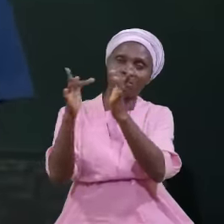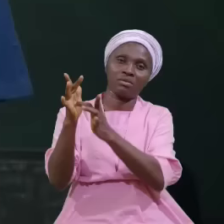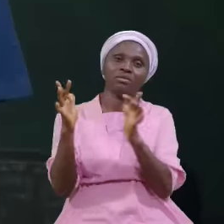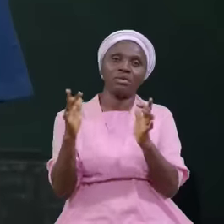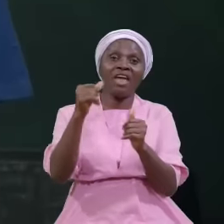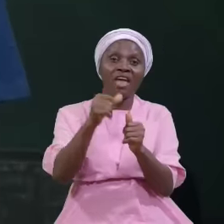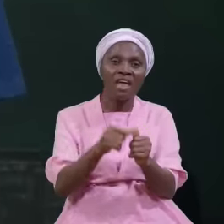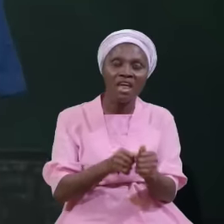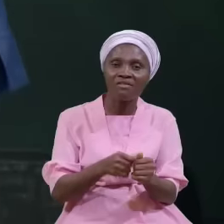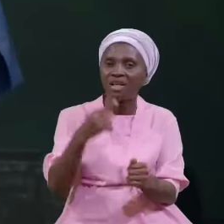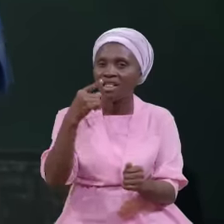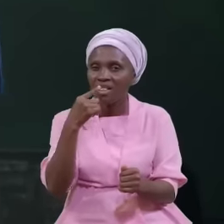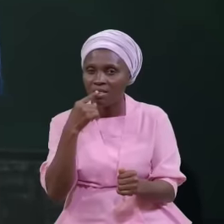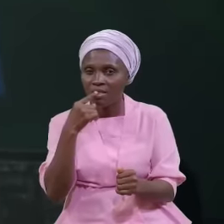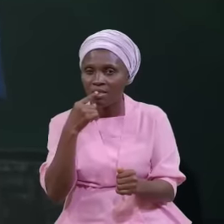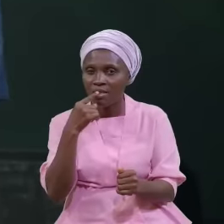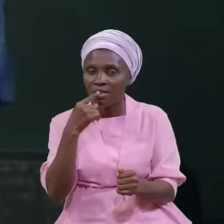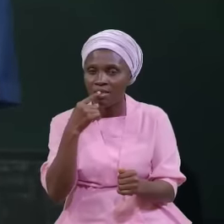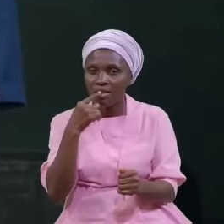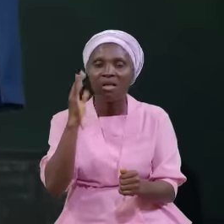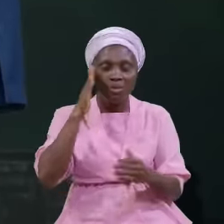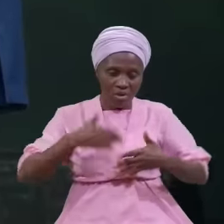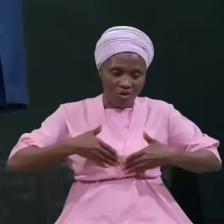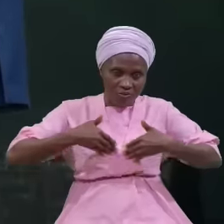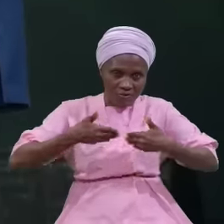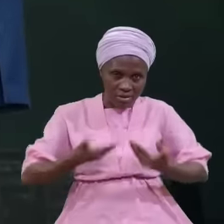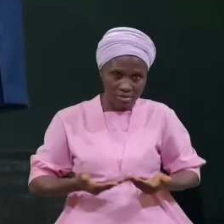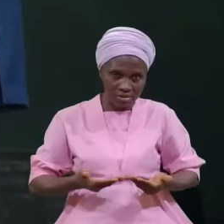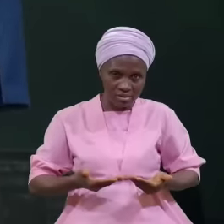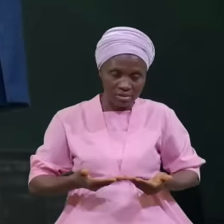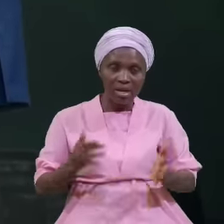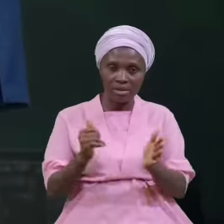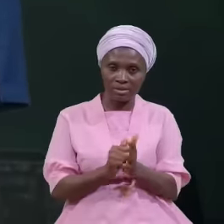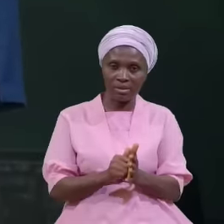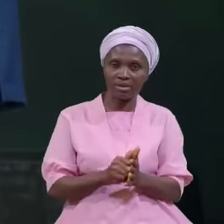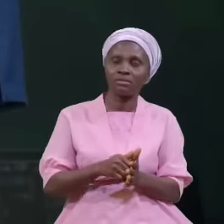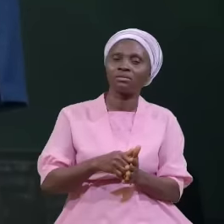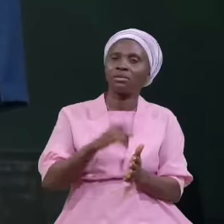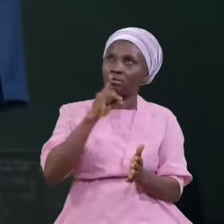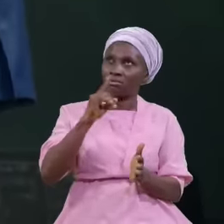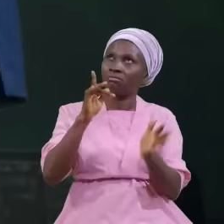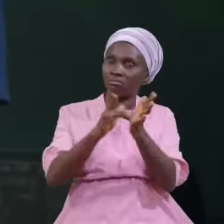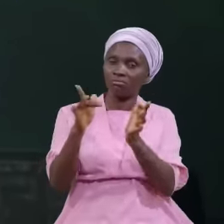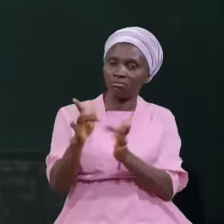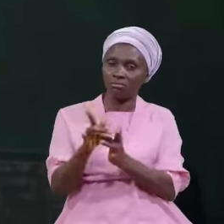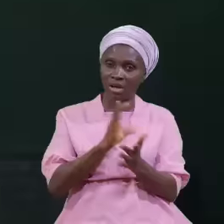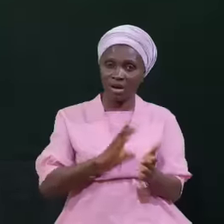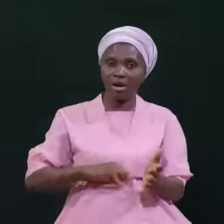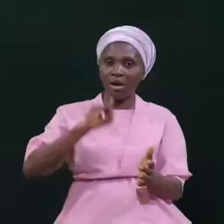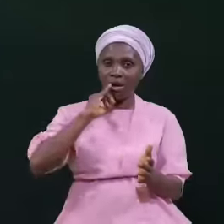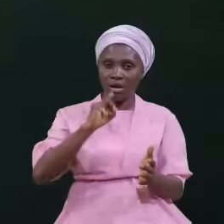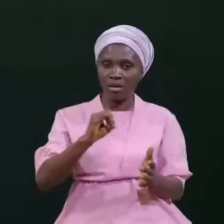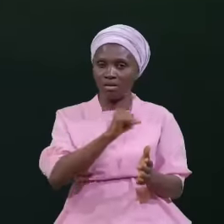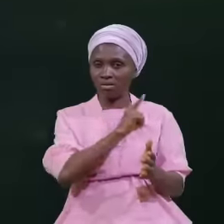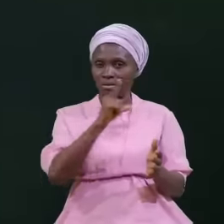tongue should confess that Jesus Christ is Lord, to the